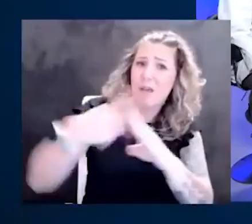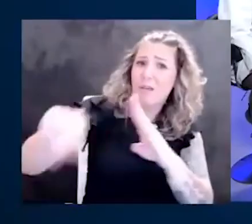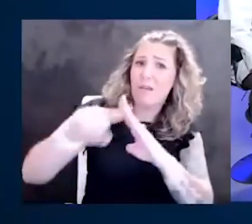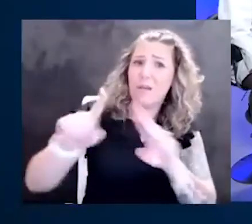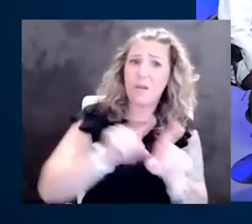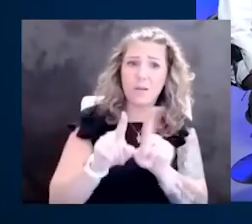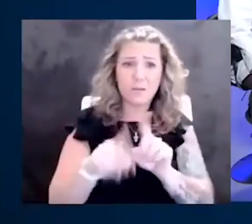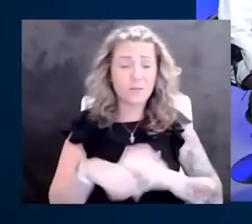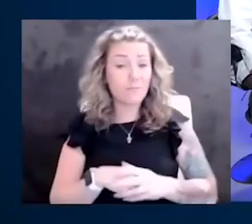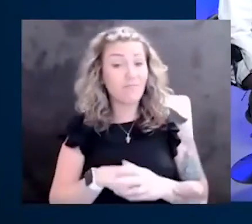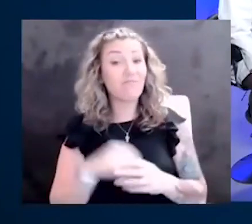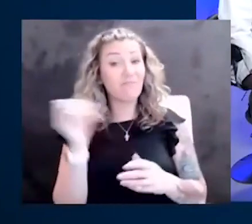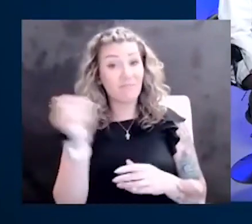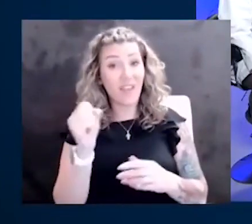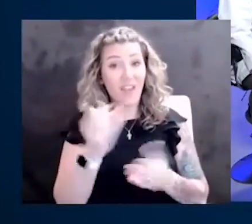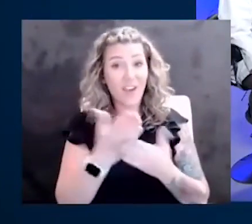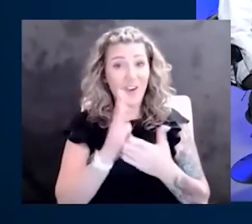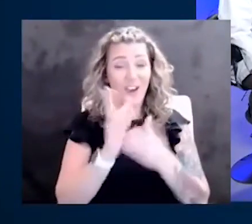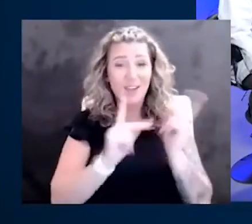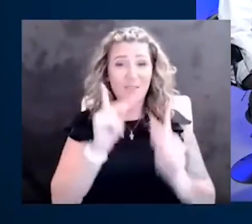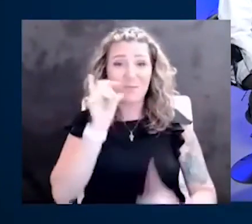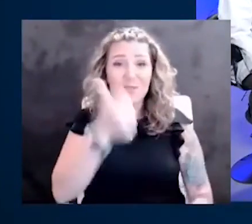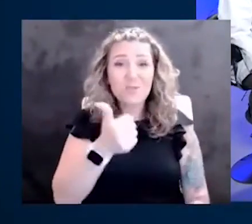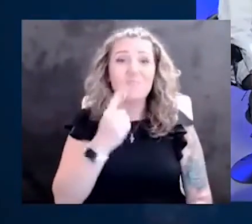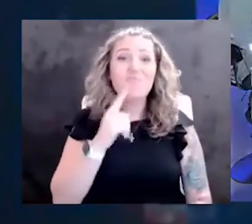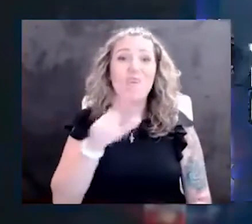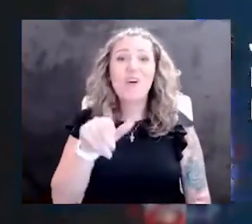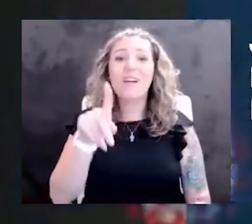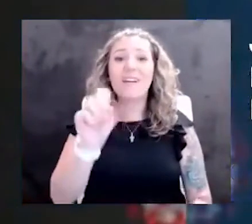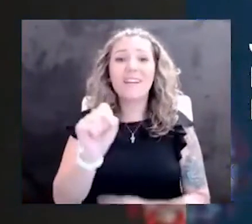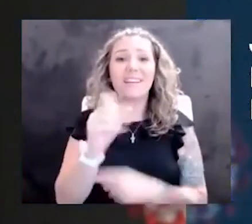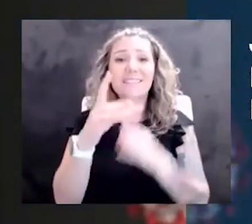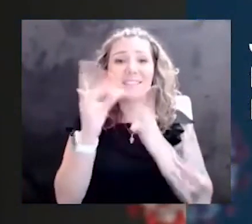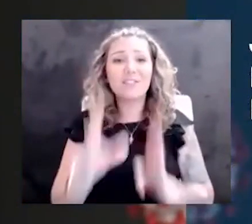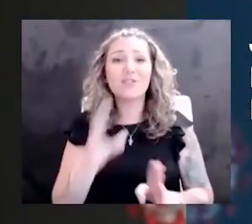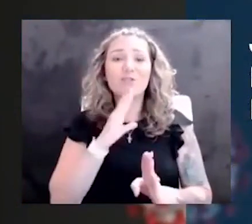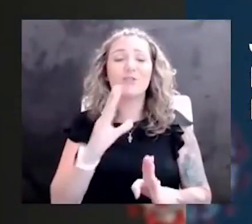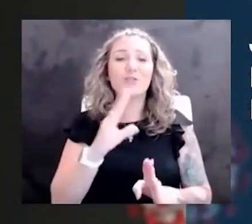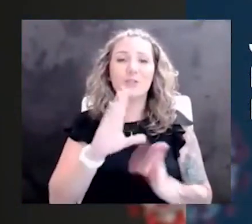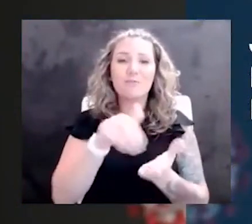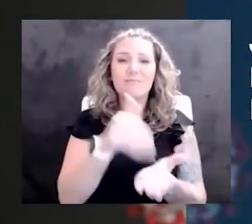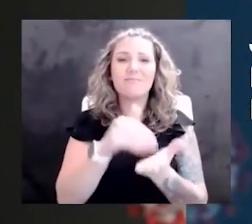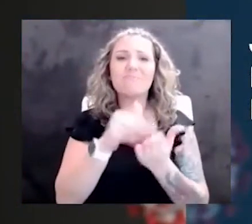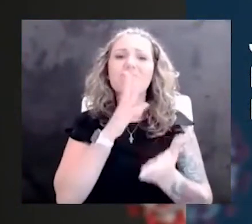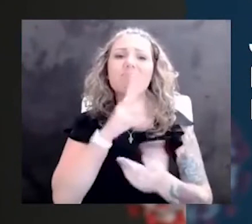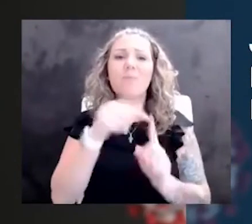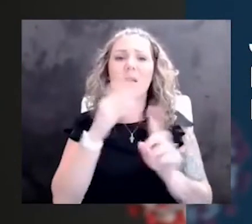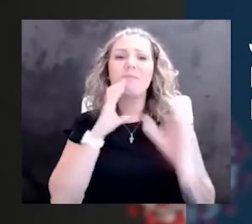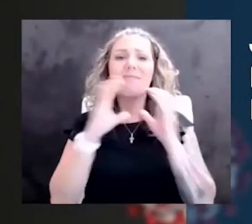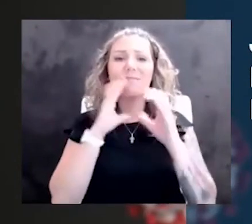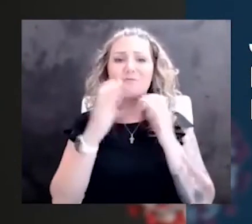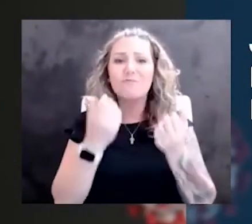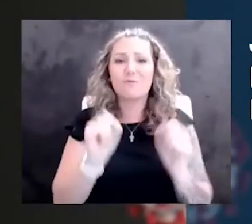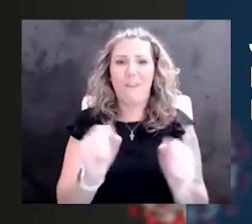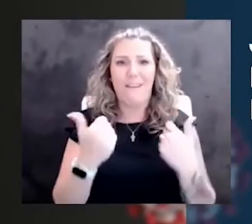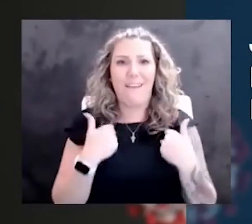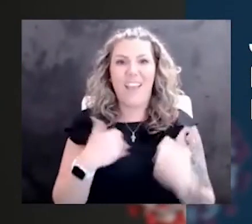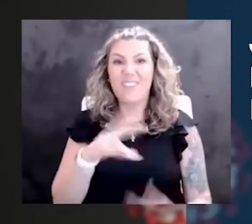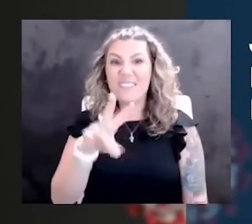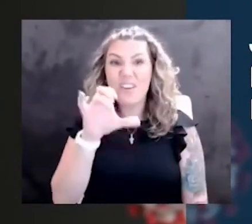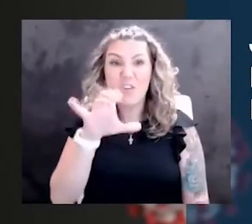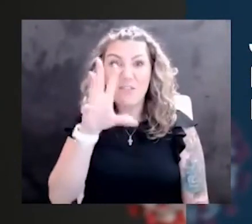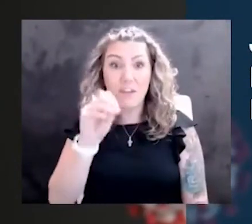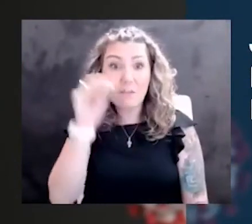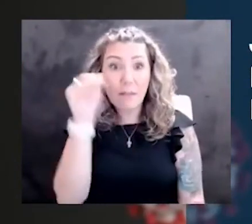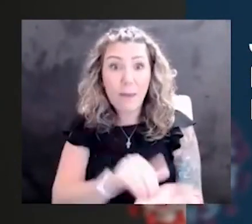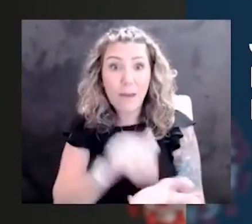Yeah. All right, folks. Hey, tomorrow the Kansas Leadership Center is back to talk about a conversation they're trying to have with 750,000 Kansans